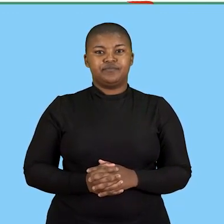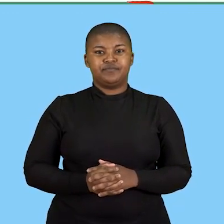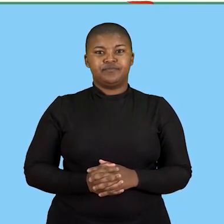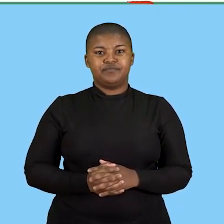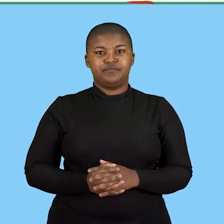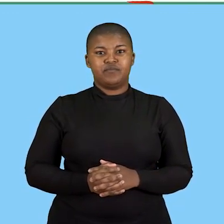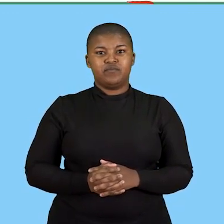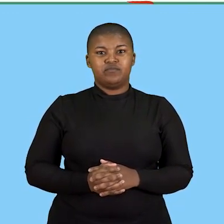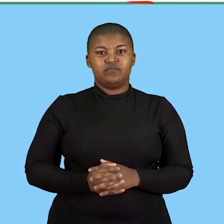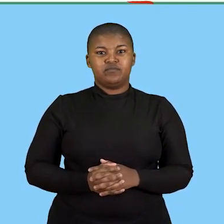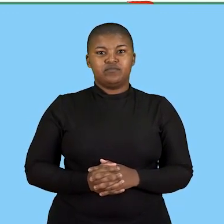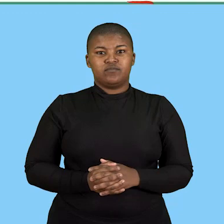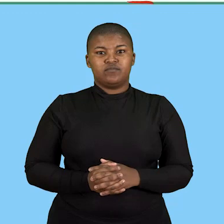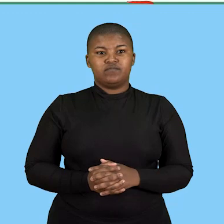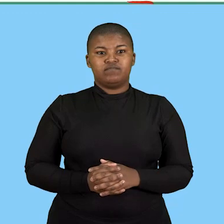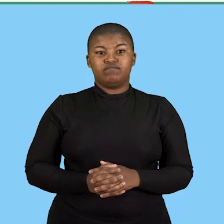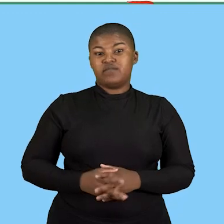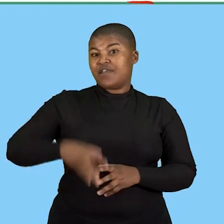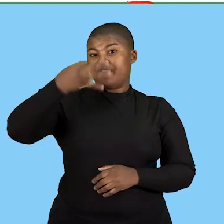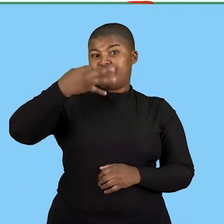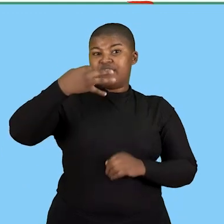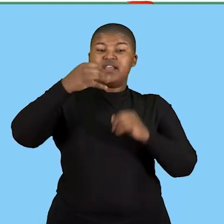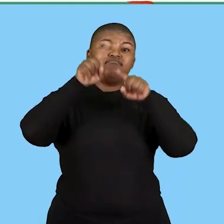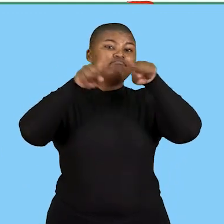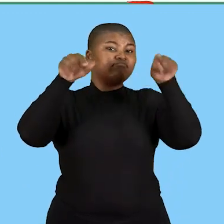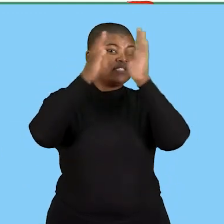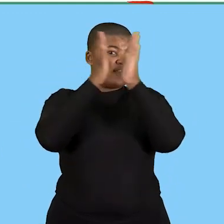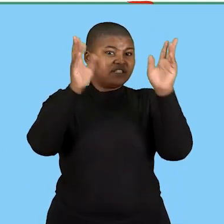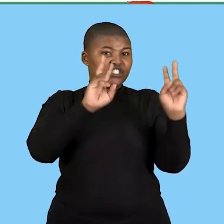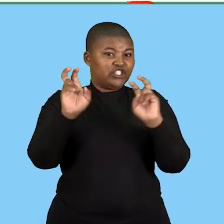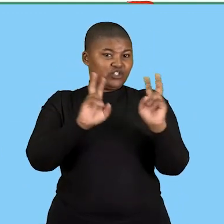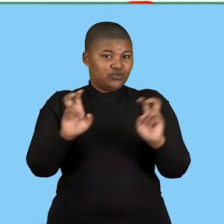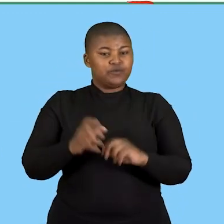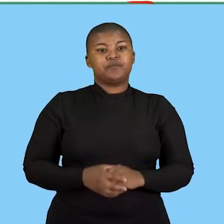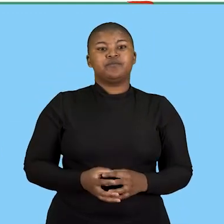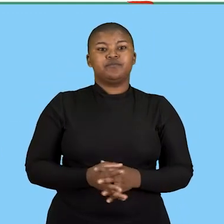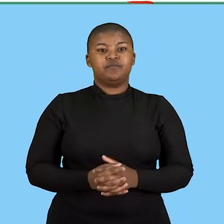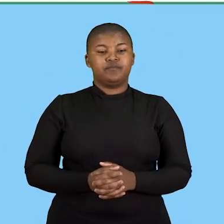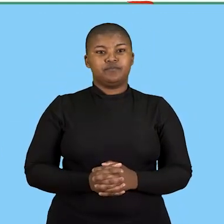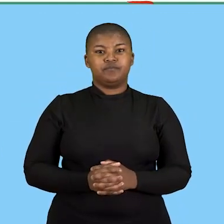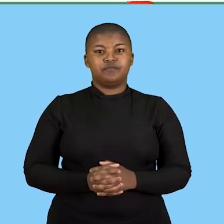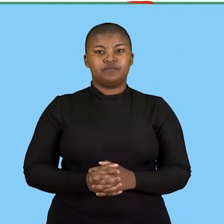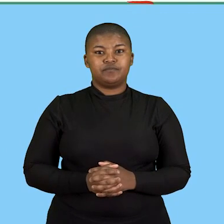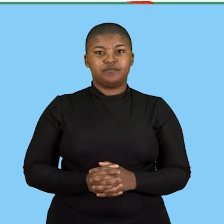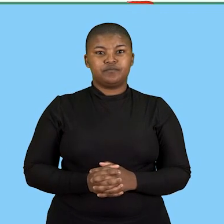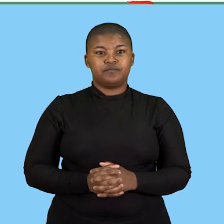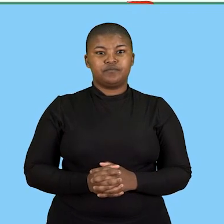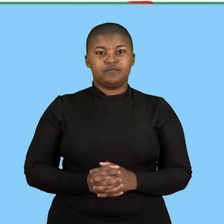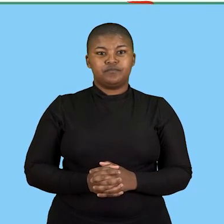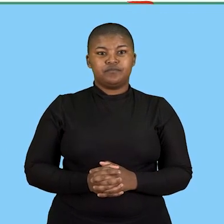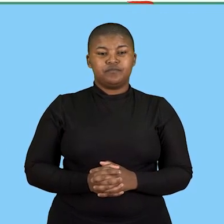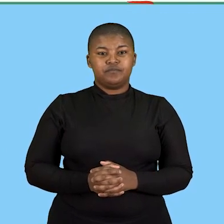Language is your answer over there. So those are your 3 diversity issues, and this is how you would